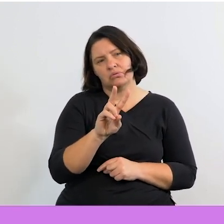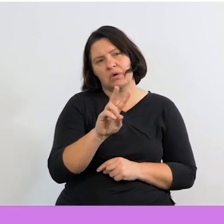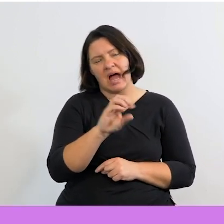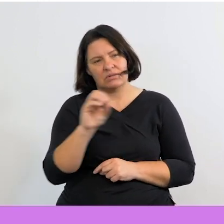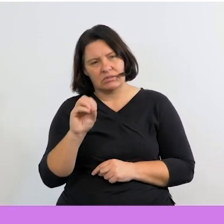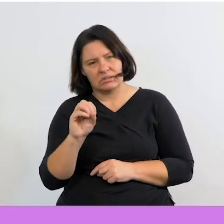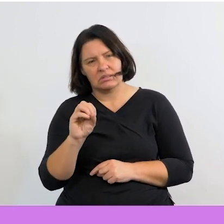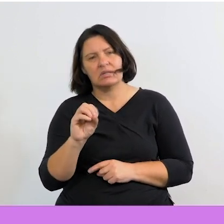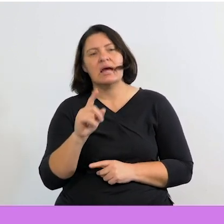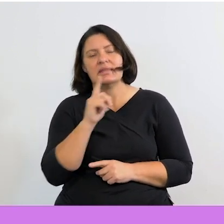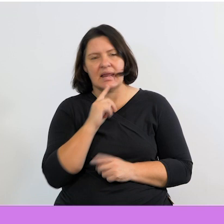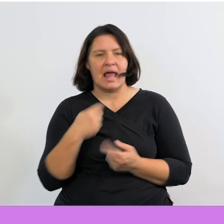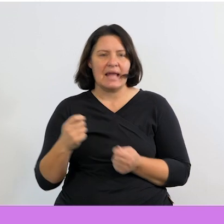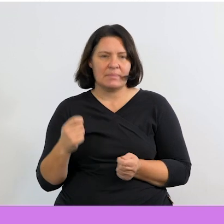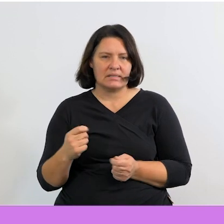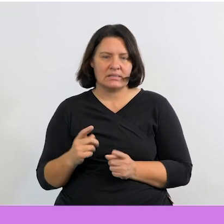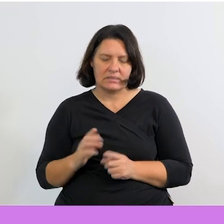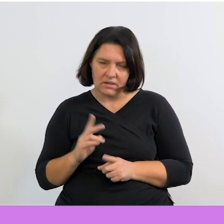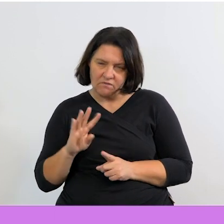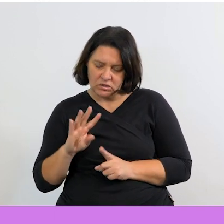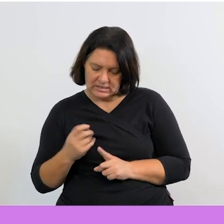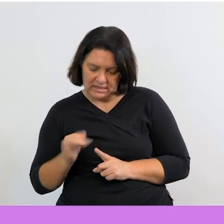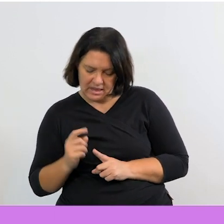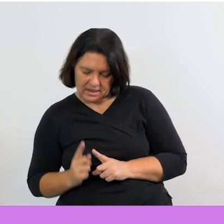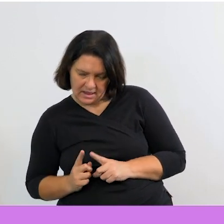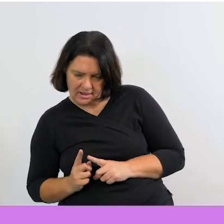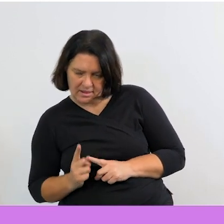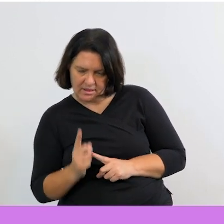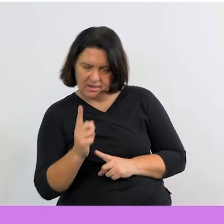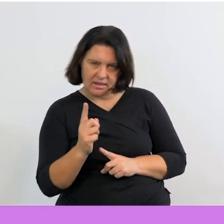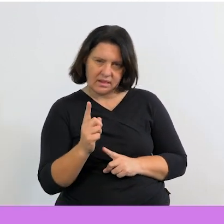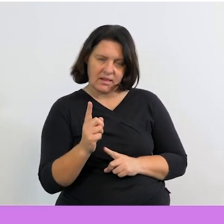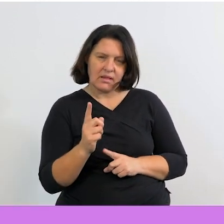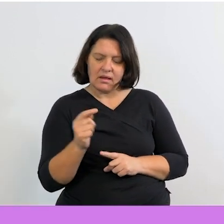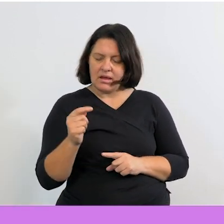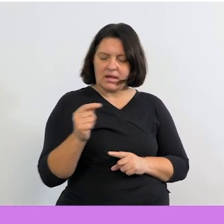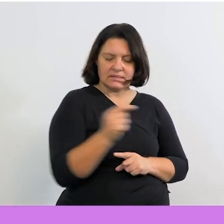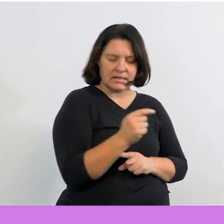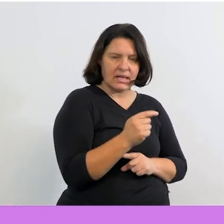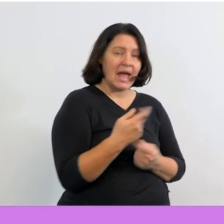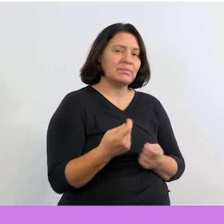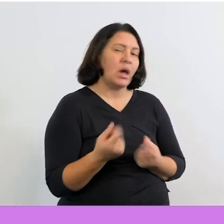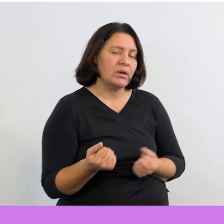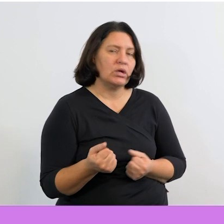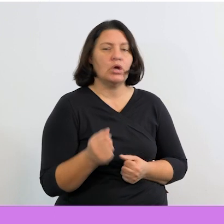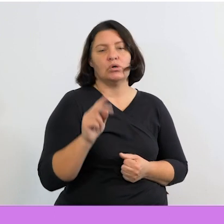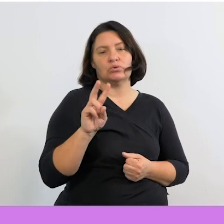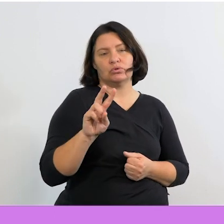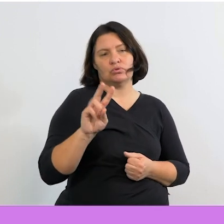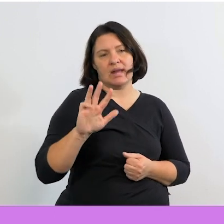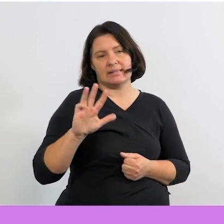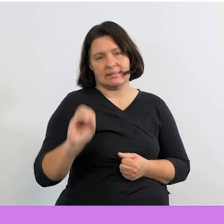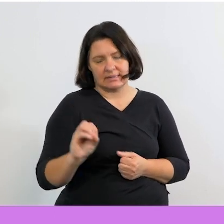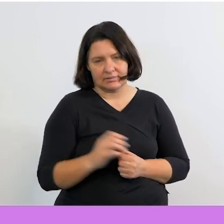rand. Then I looked at my expenses. Expenses still 40 brownies that we are looking at. And then I went all